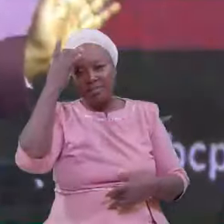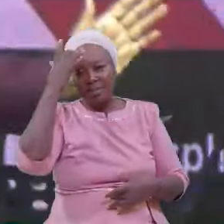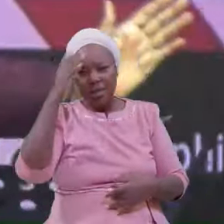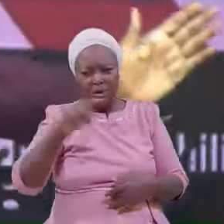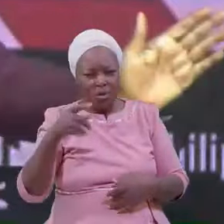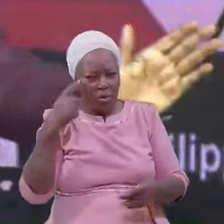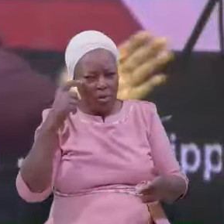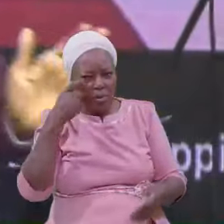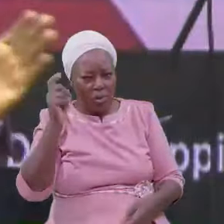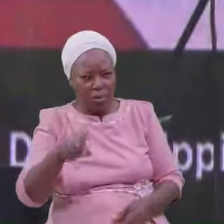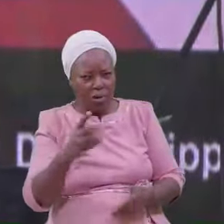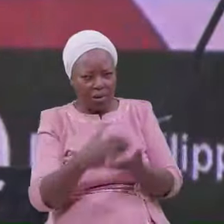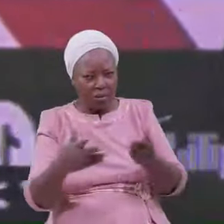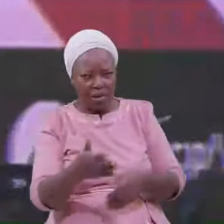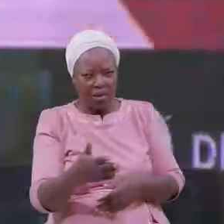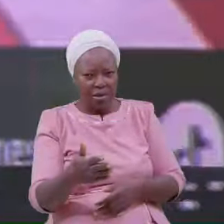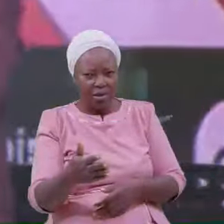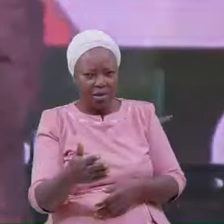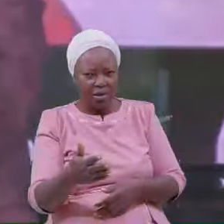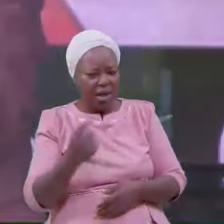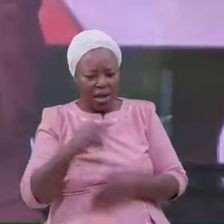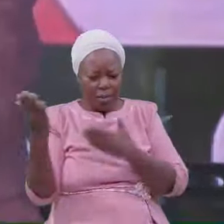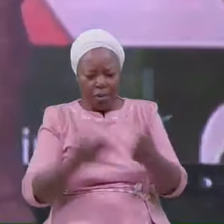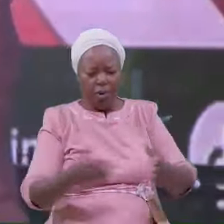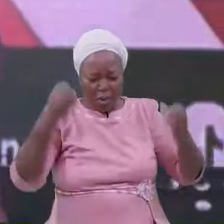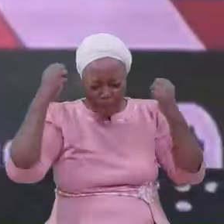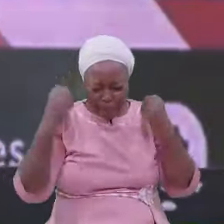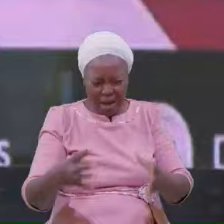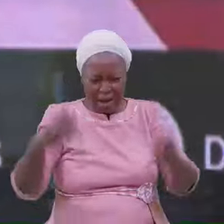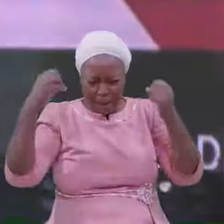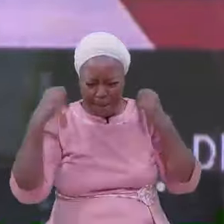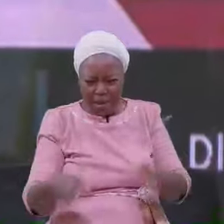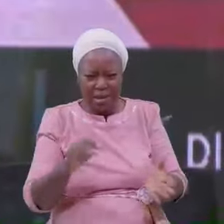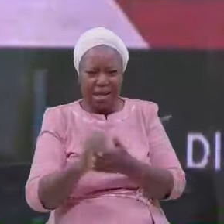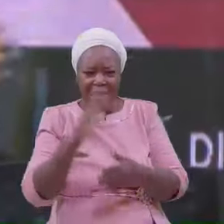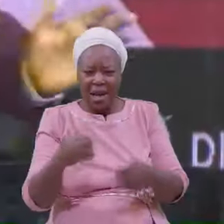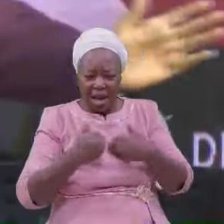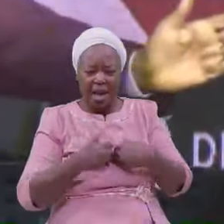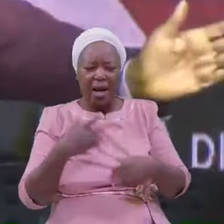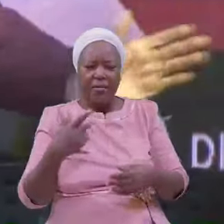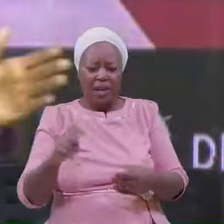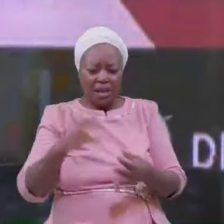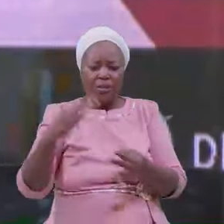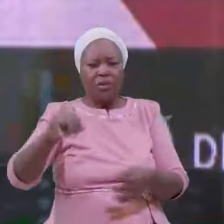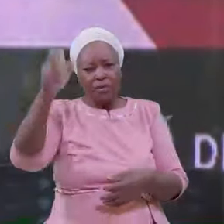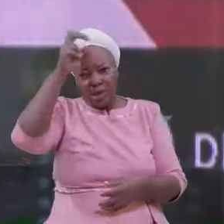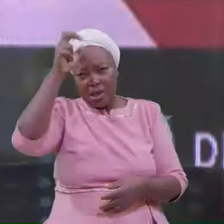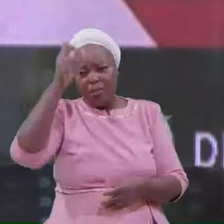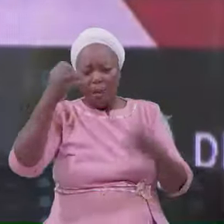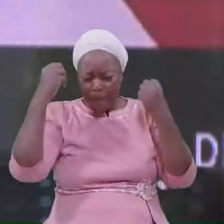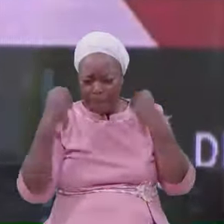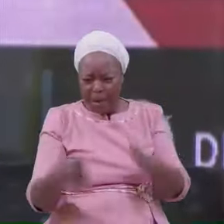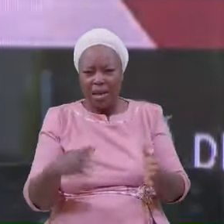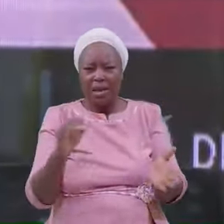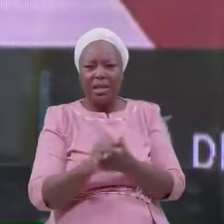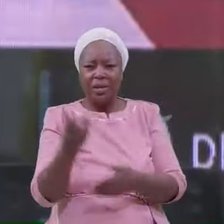brought many, many, many that were possessed with devils, many that were sick.